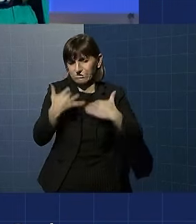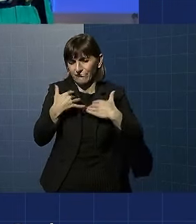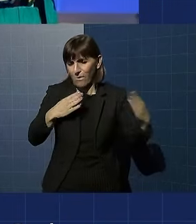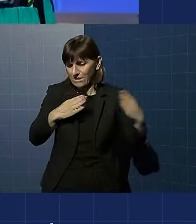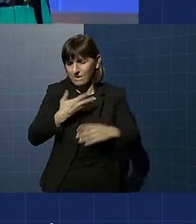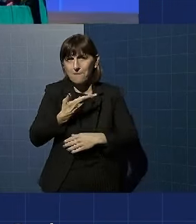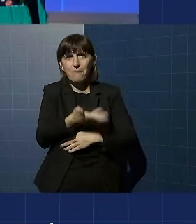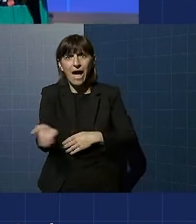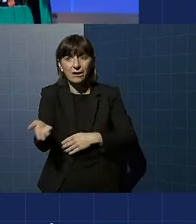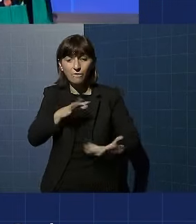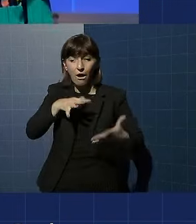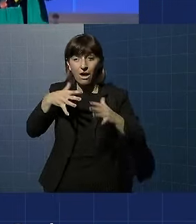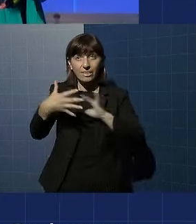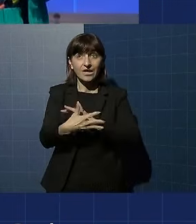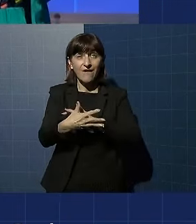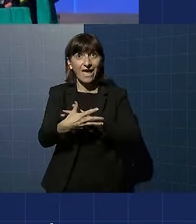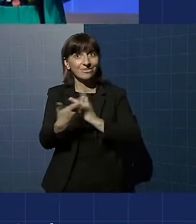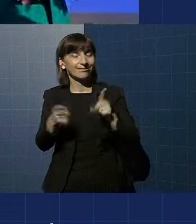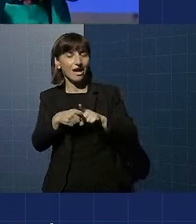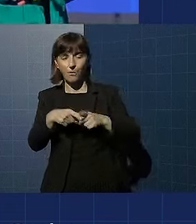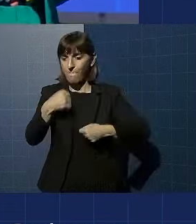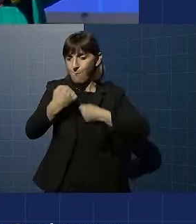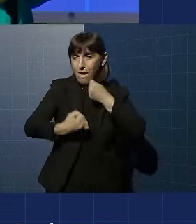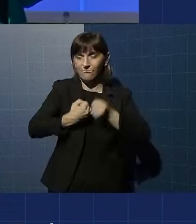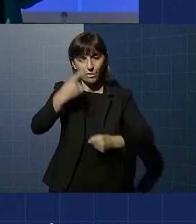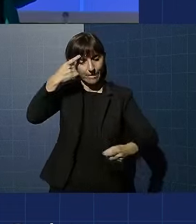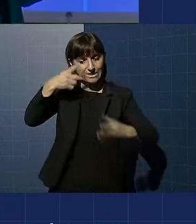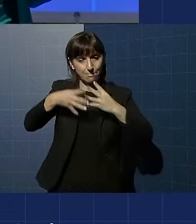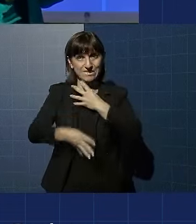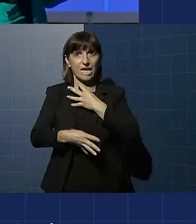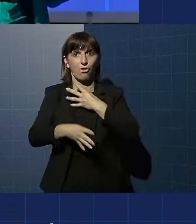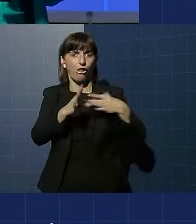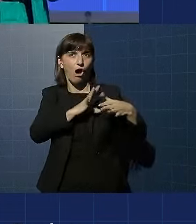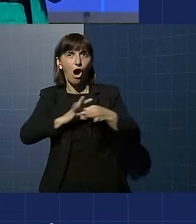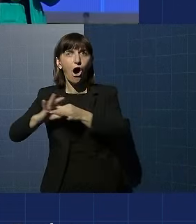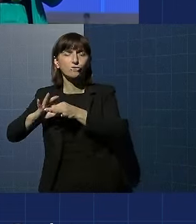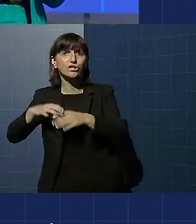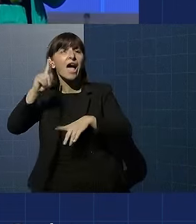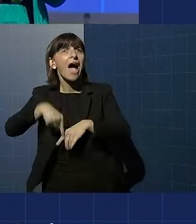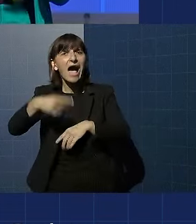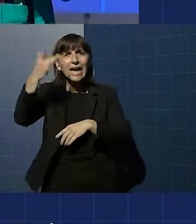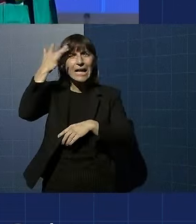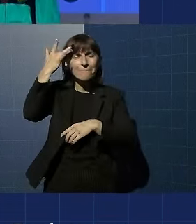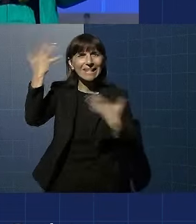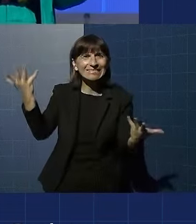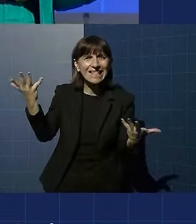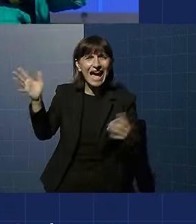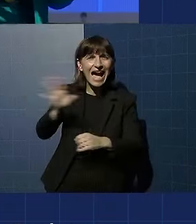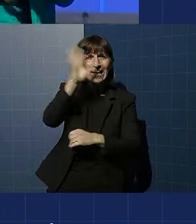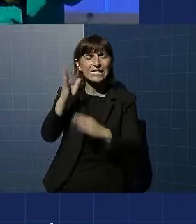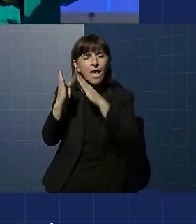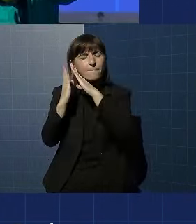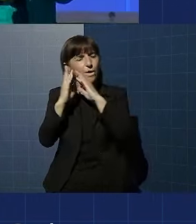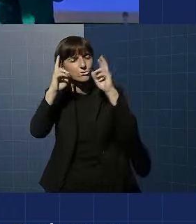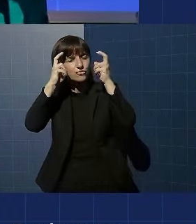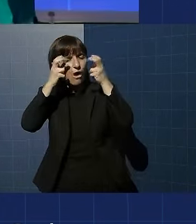sleep disturbances. The day-night cycle is completely disrupted in space. This has an impact. If anybody ever had